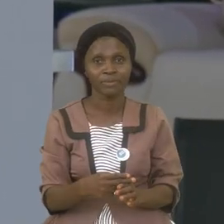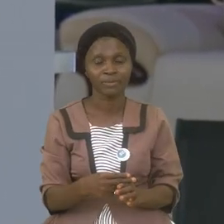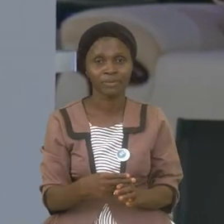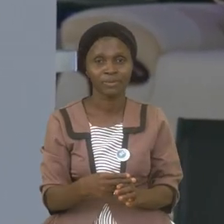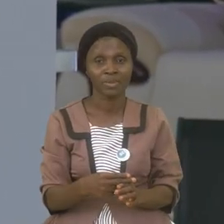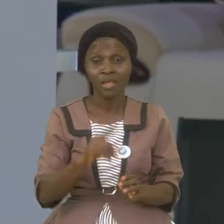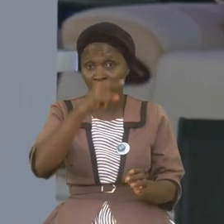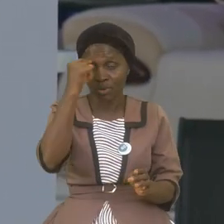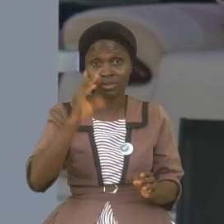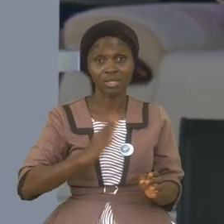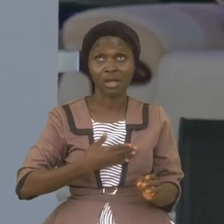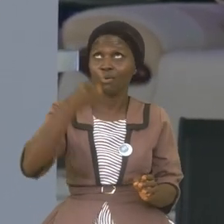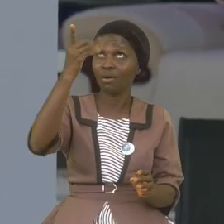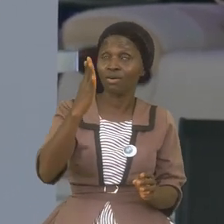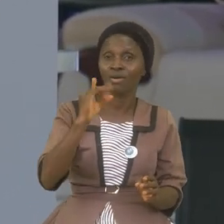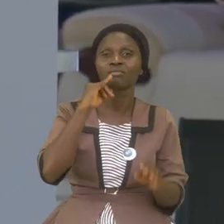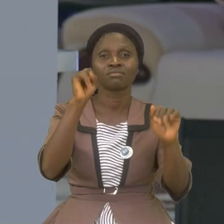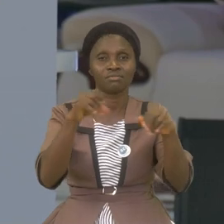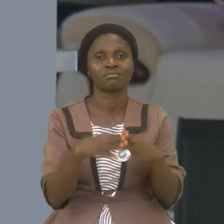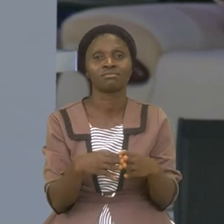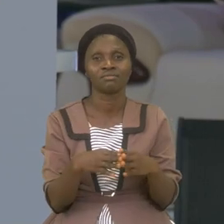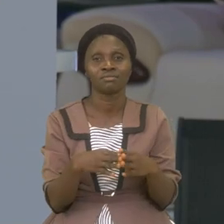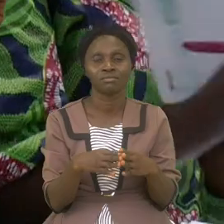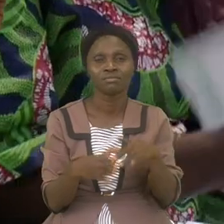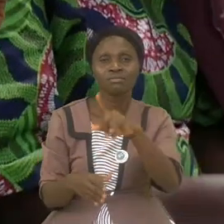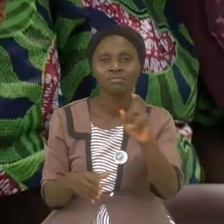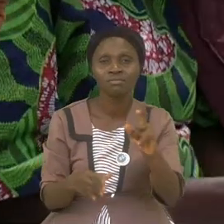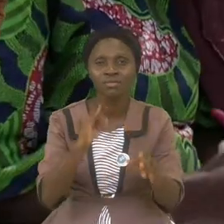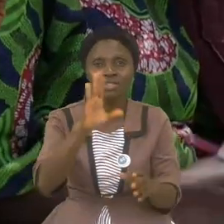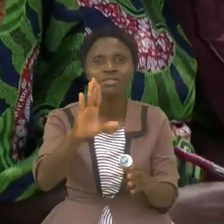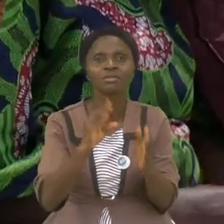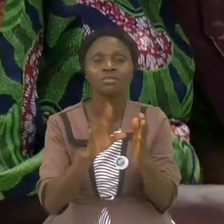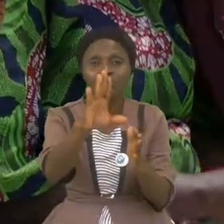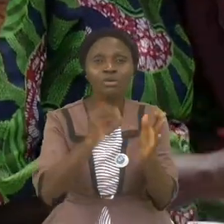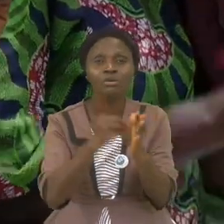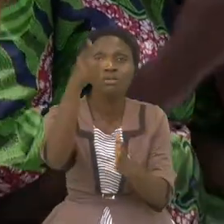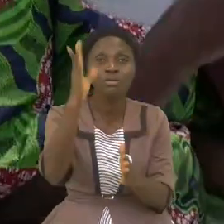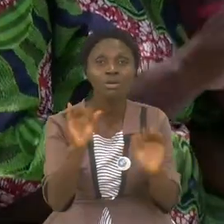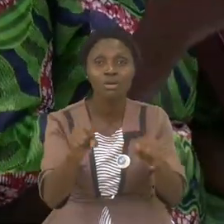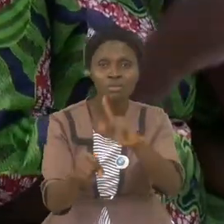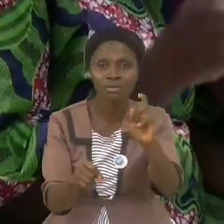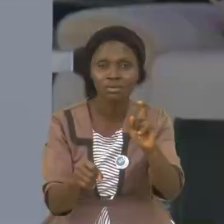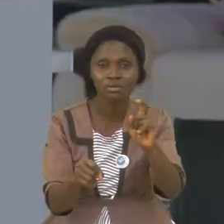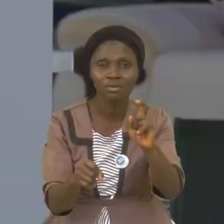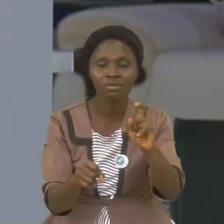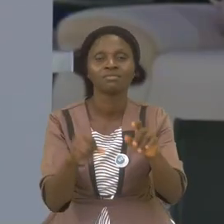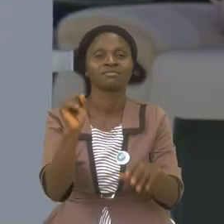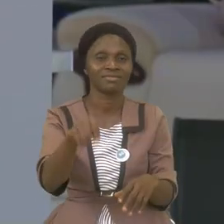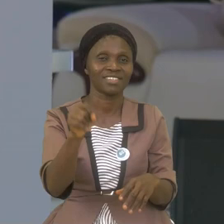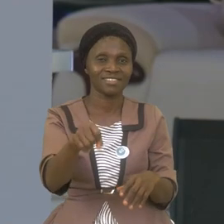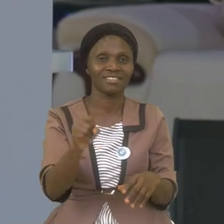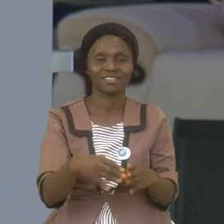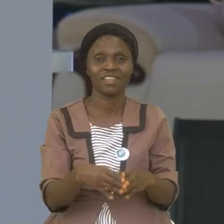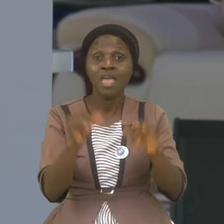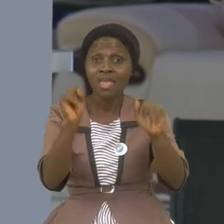God is able. Is your God able? I said, is your God able? Able to